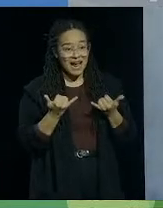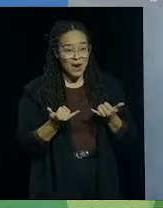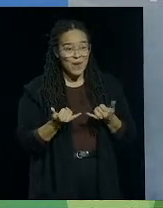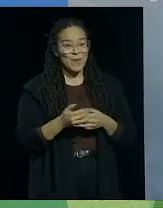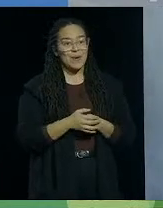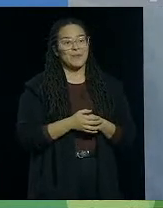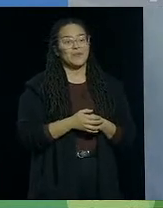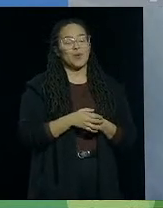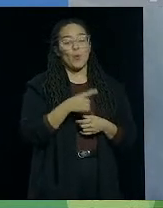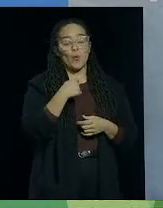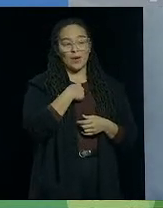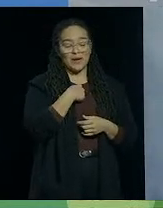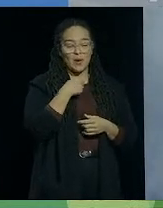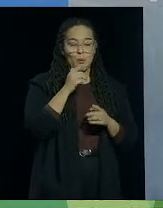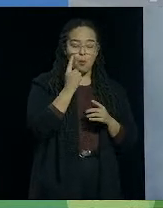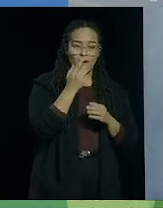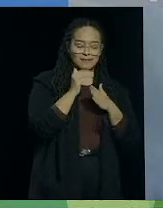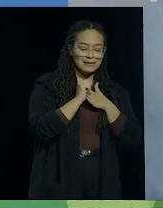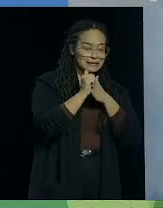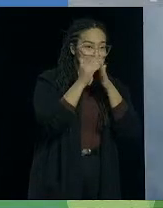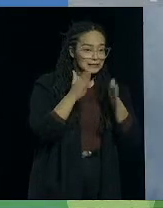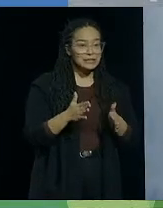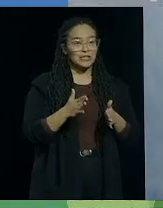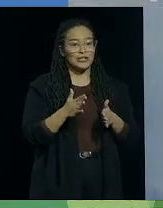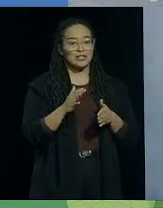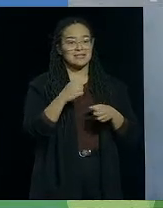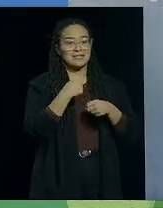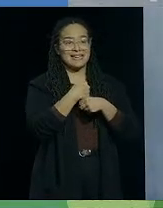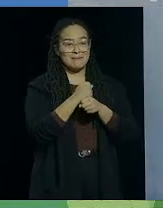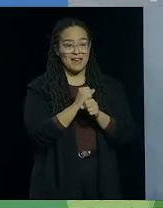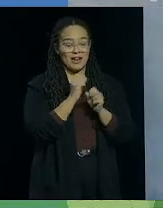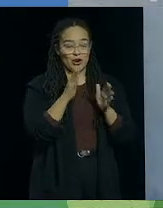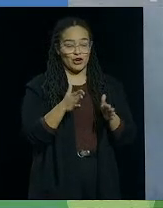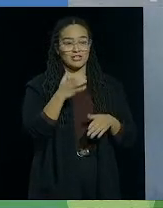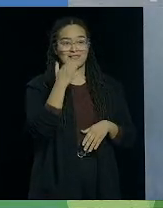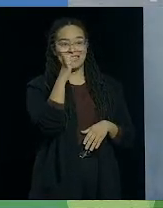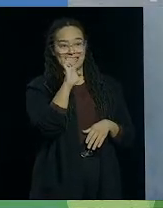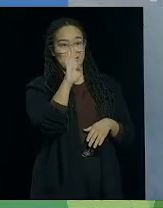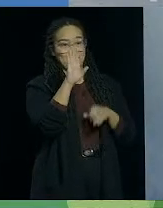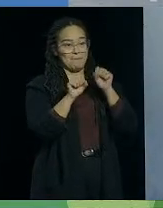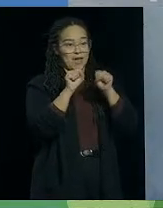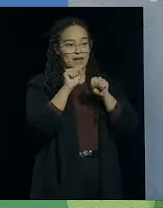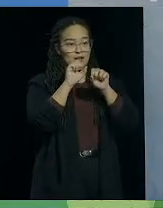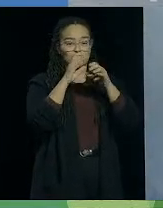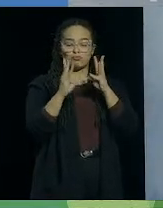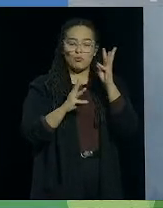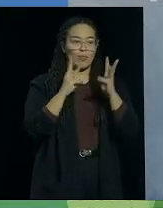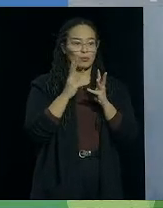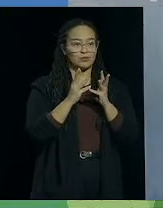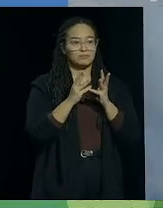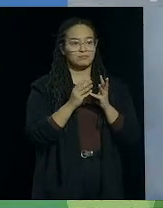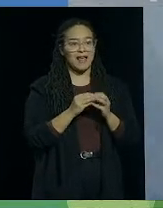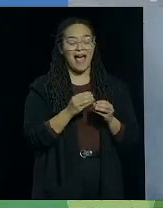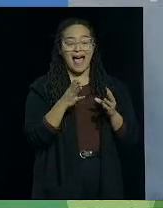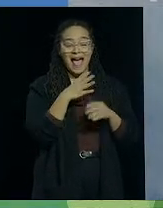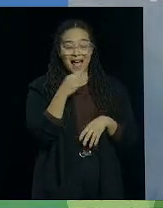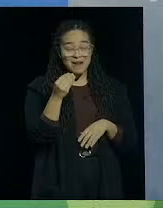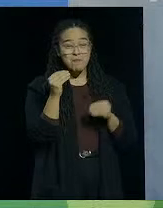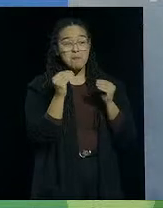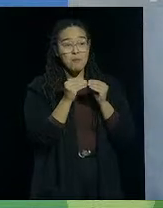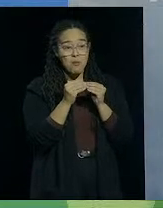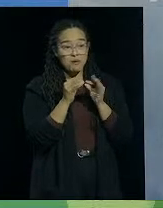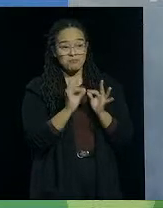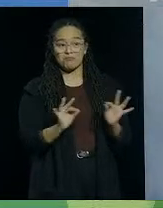today, we are one of the leading makers of e-bike drive systems globally. And what's more